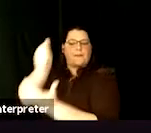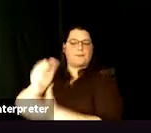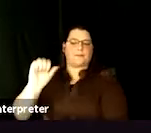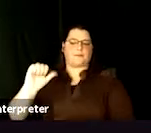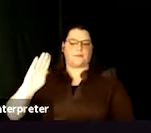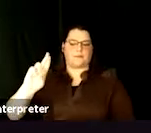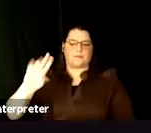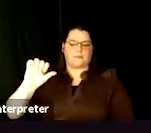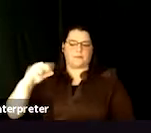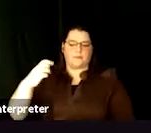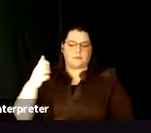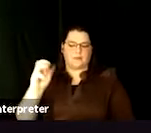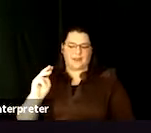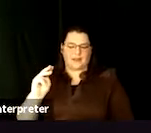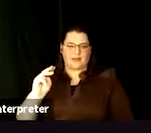Jesus Christ our Lord.